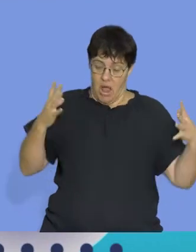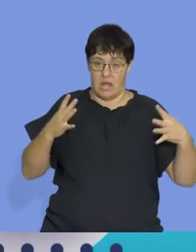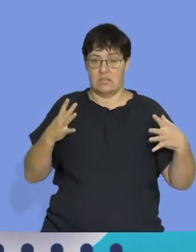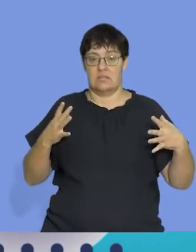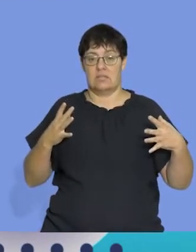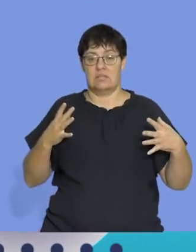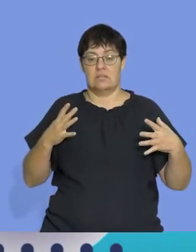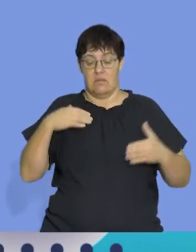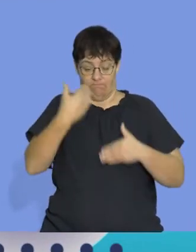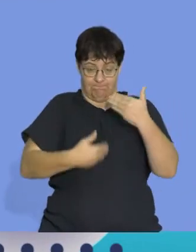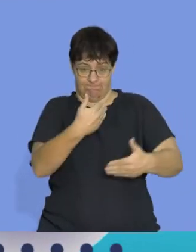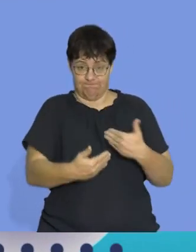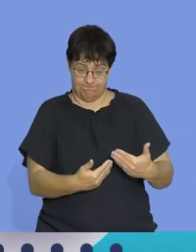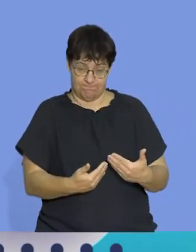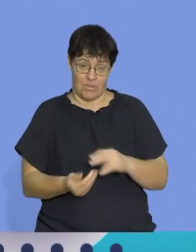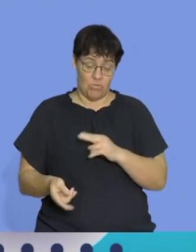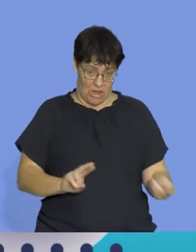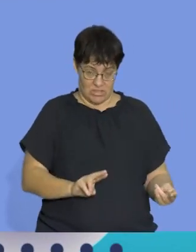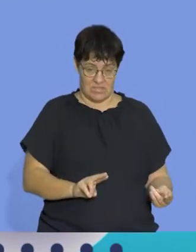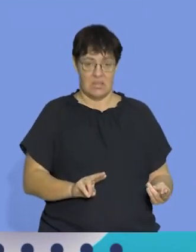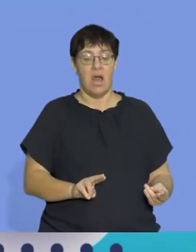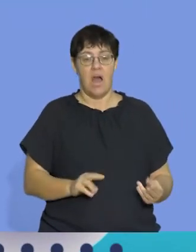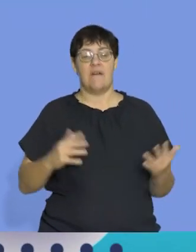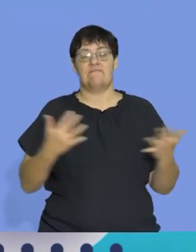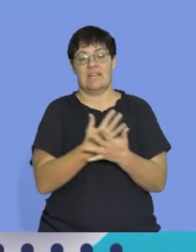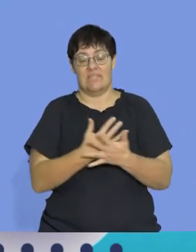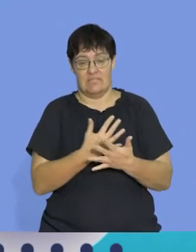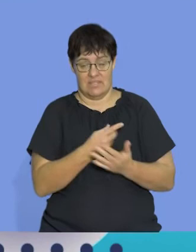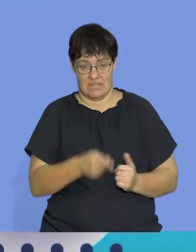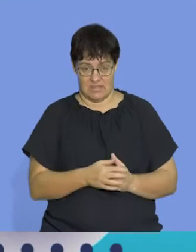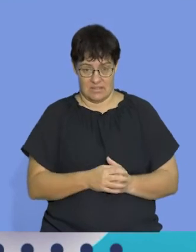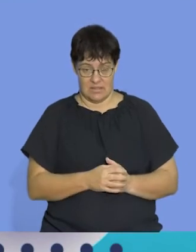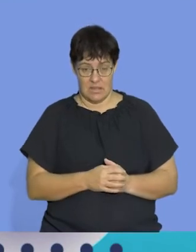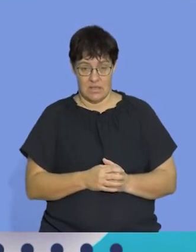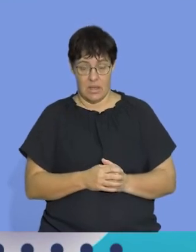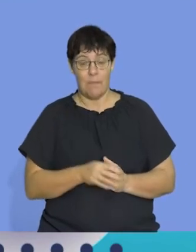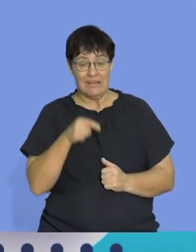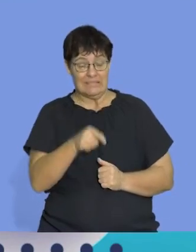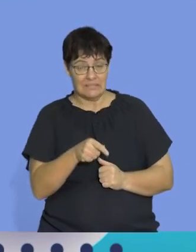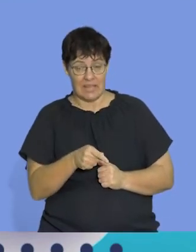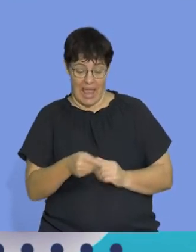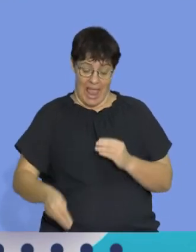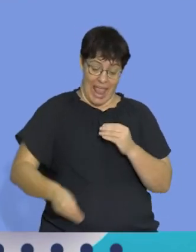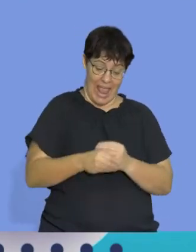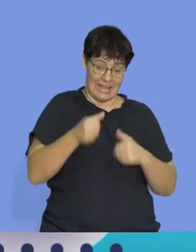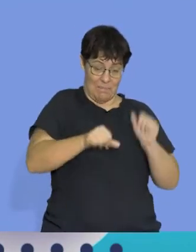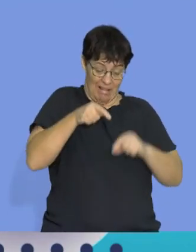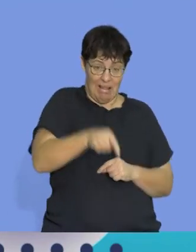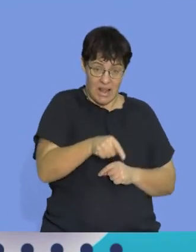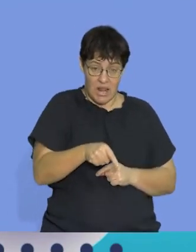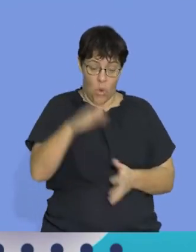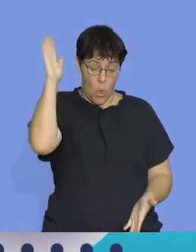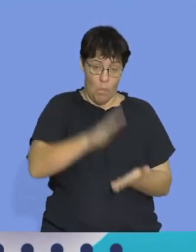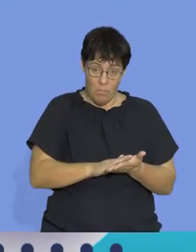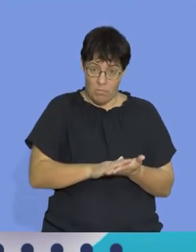pathway for that same reaction to take place, but this catalyst does not get used up. So the amount of catalyst before